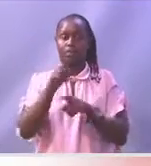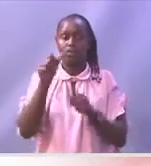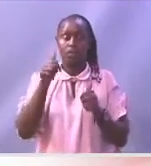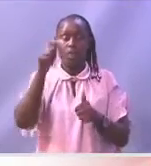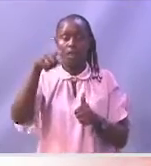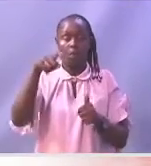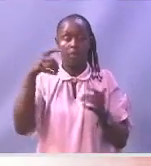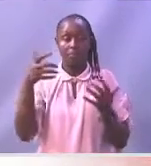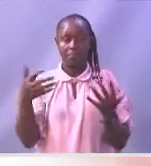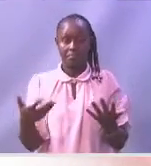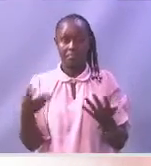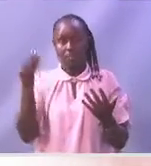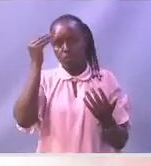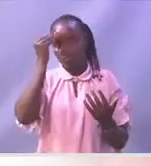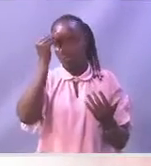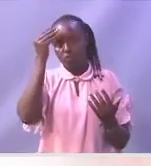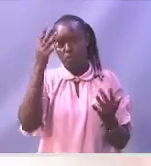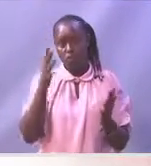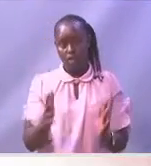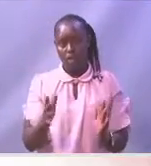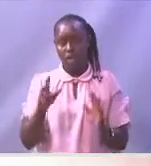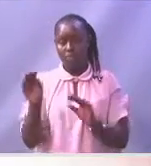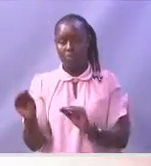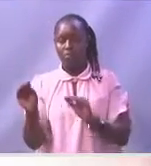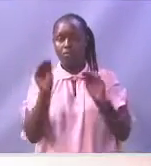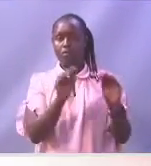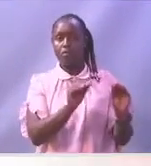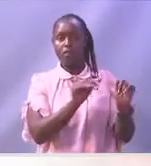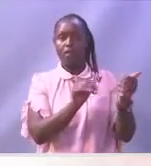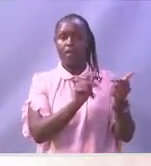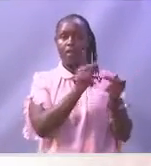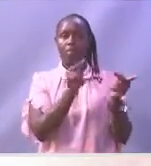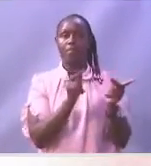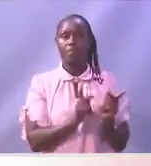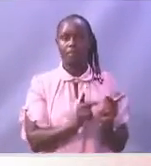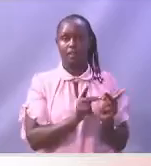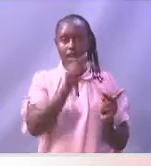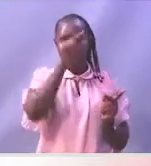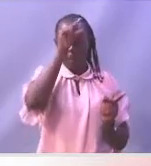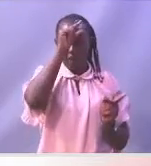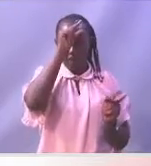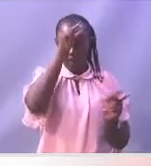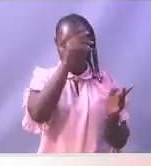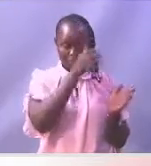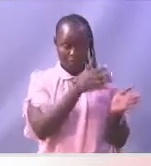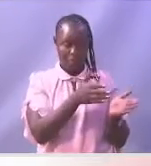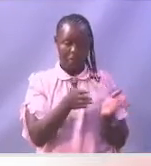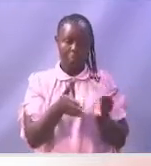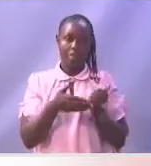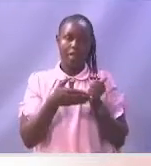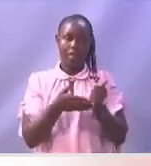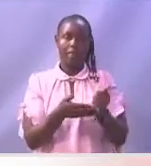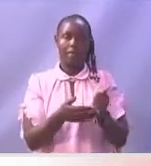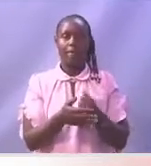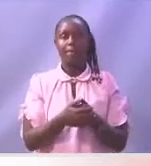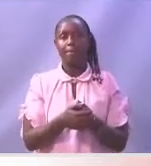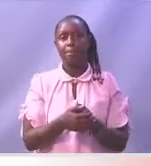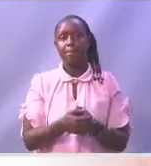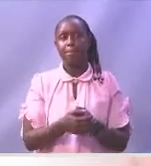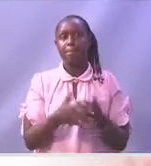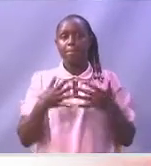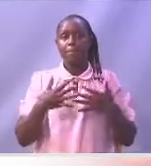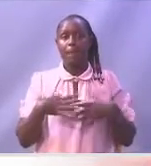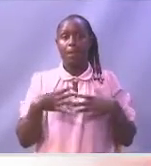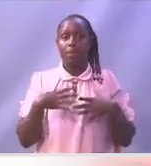that students should be shifted from one place to another, the government will be there to do that. Kapturo